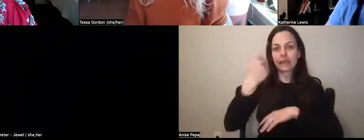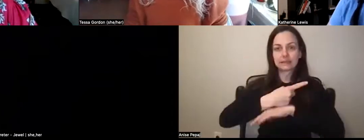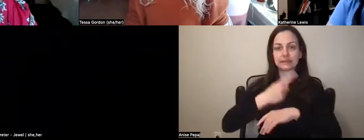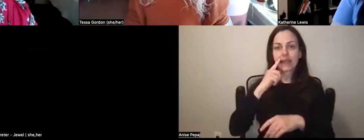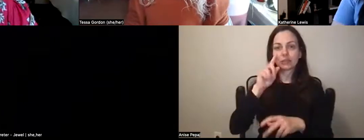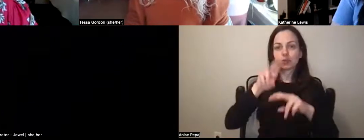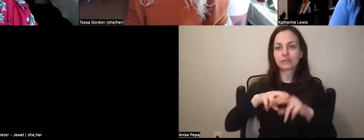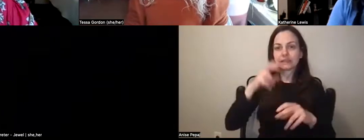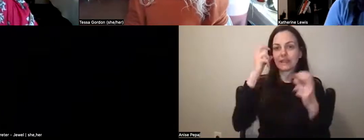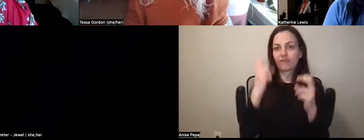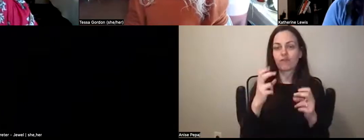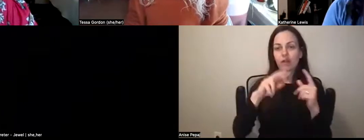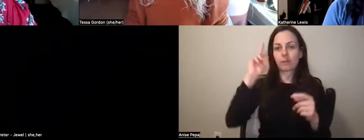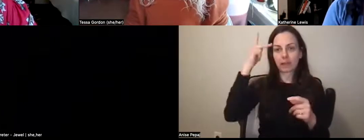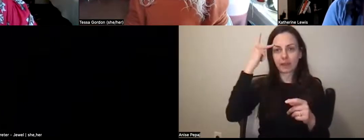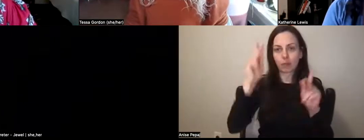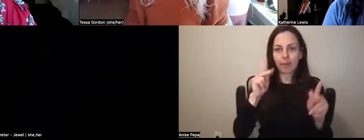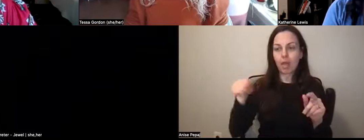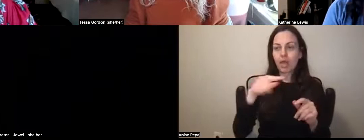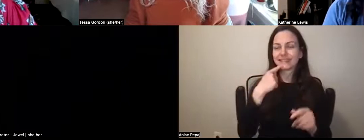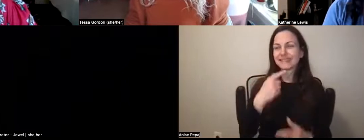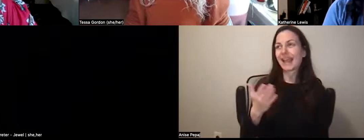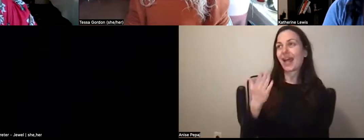Services, put a smile on my face and say, thank you.